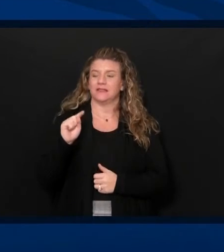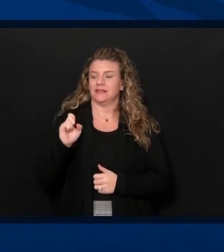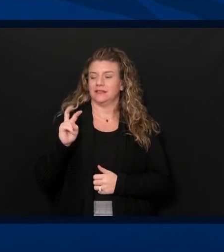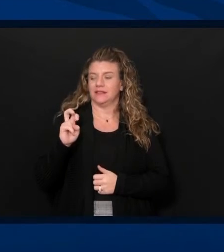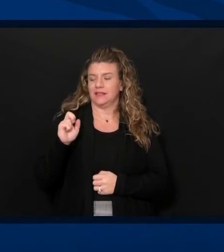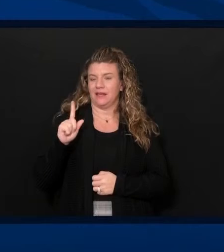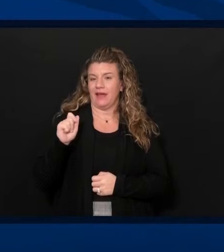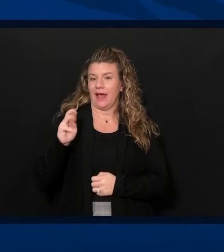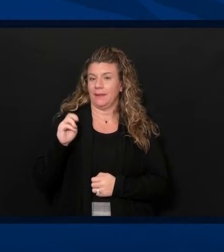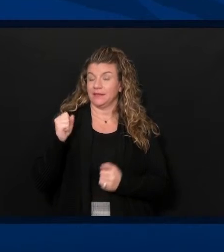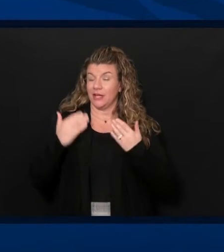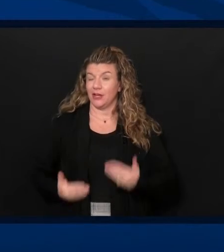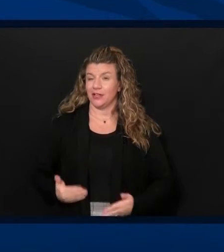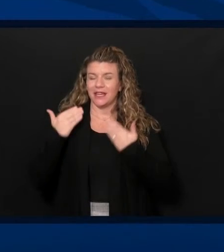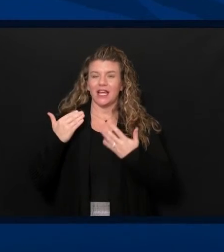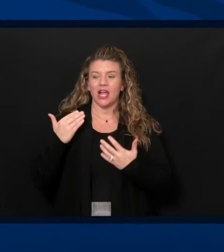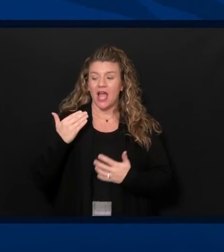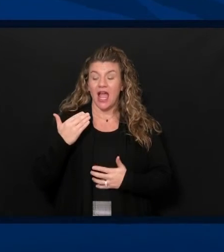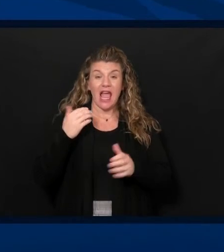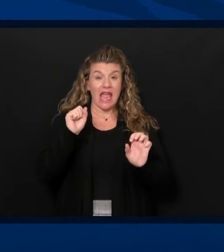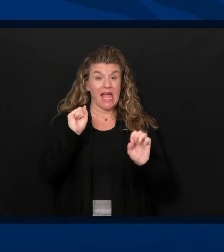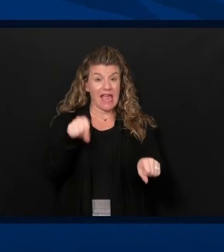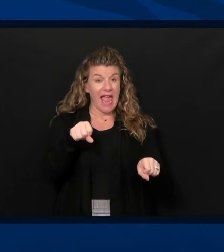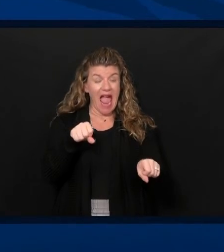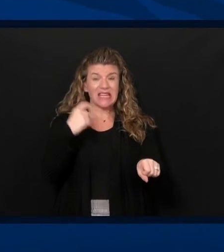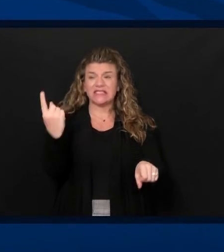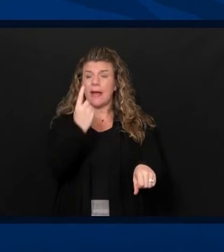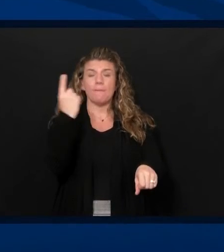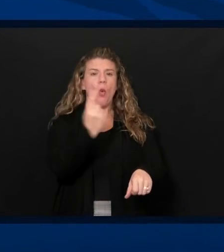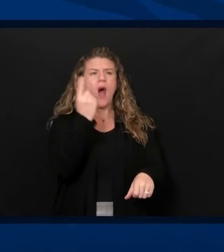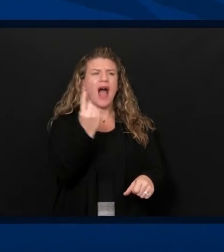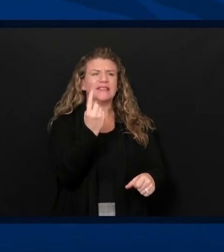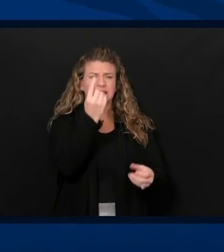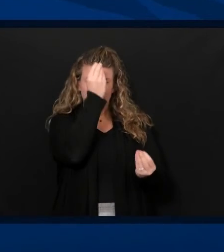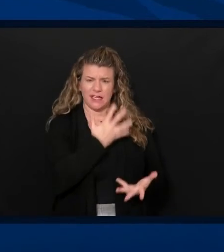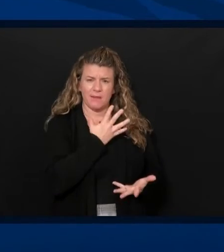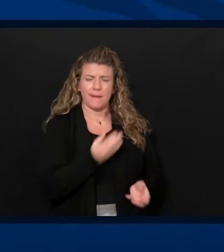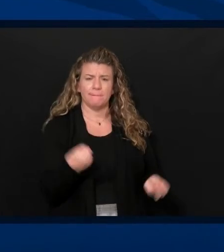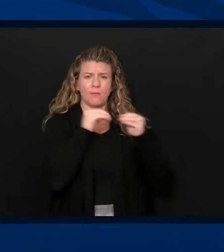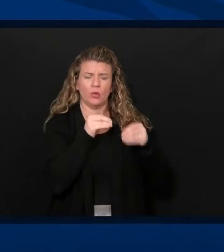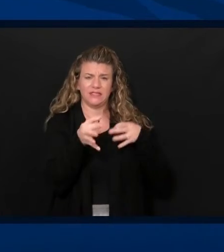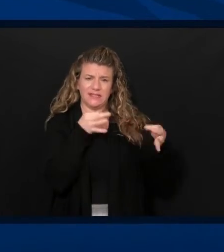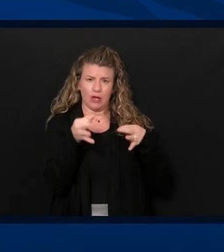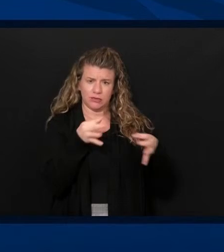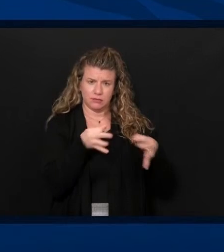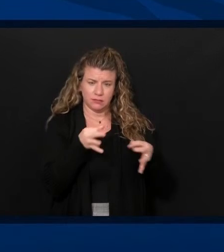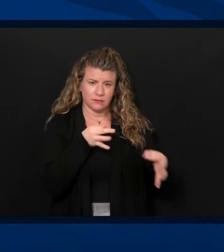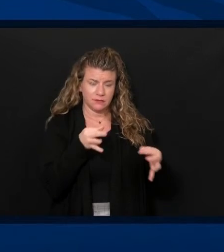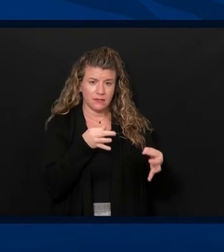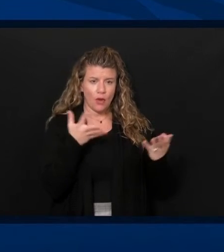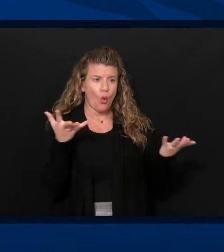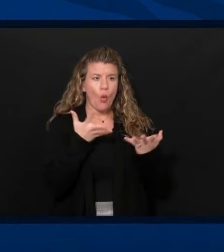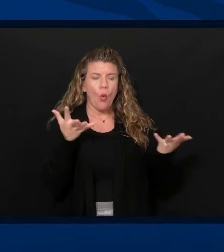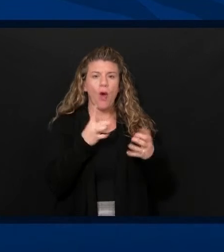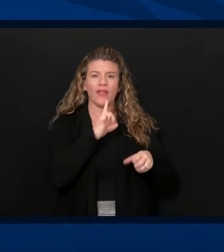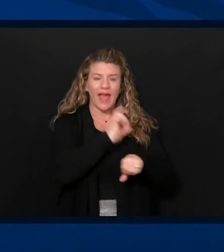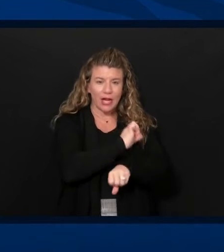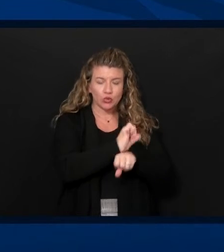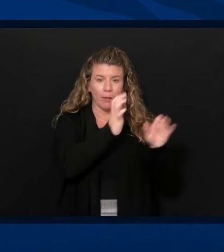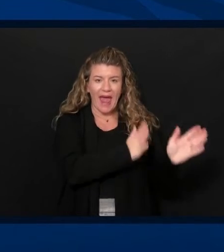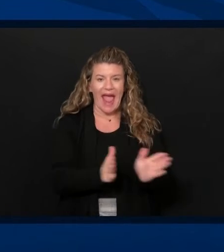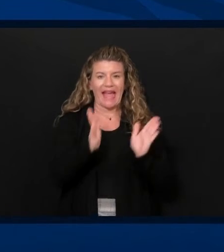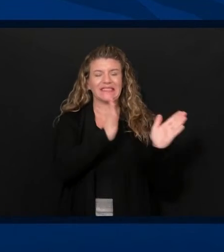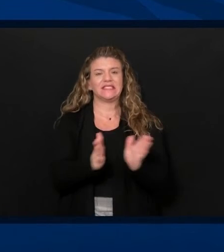Ogden Newspapers here. Can somebody give me a little bit more details on what the actual plan is